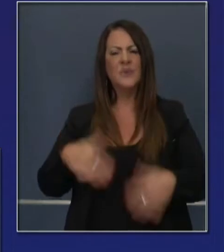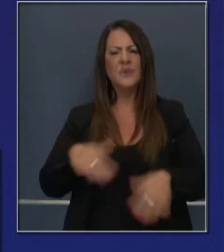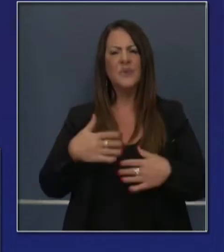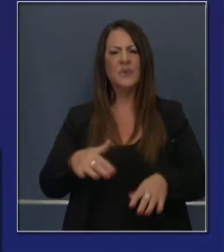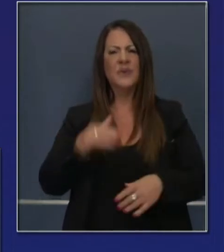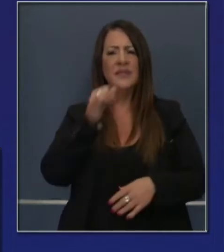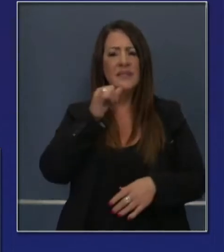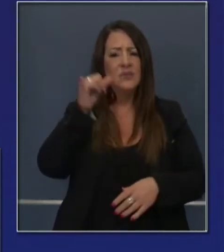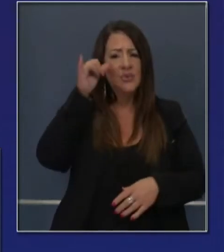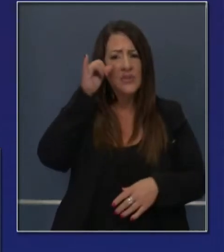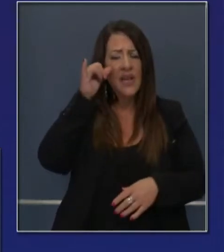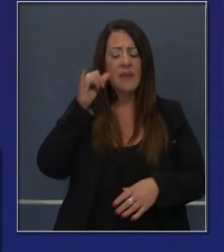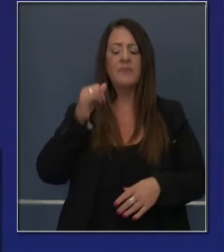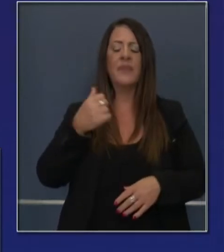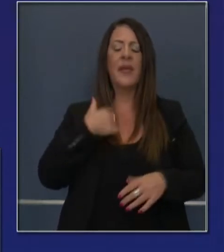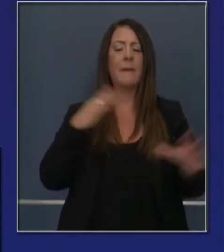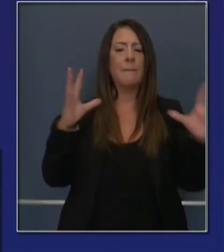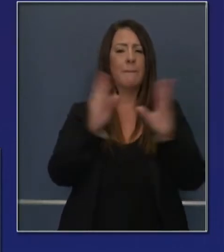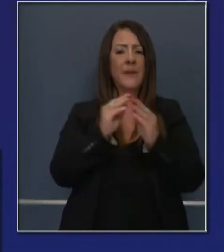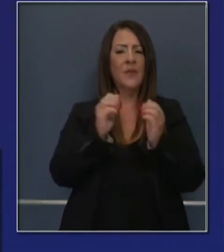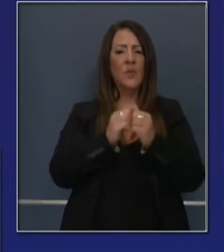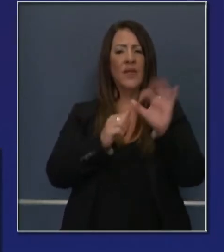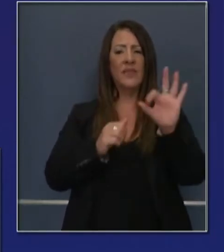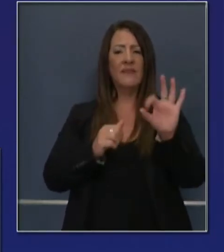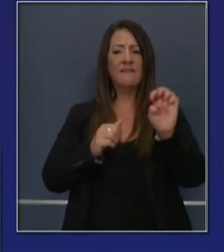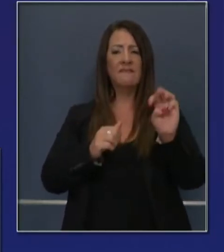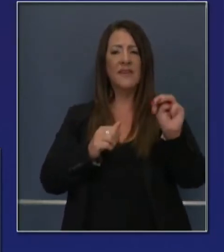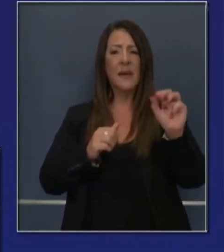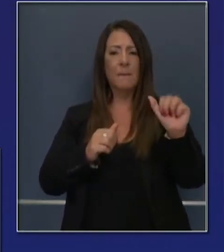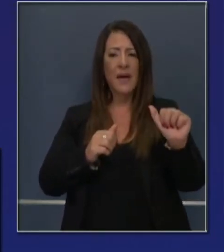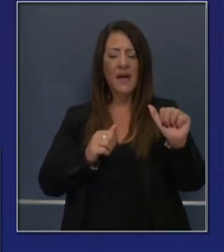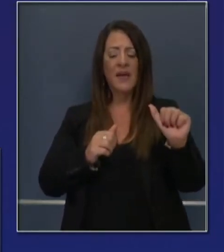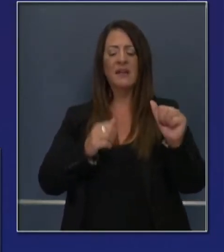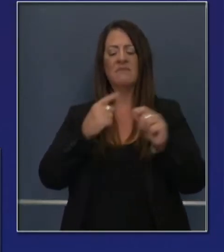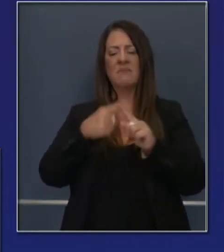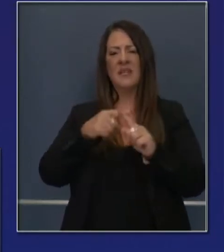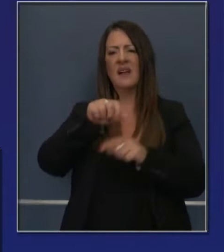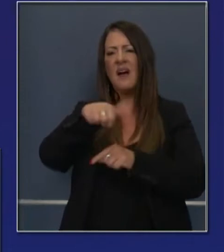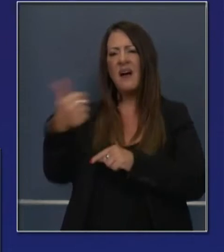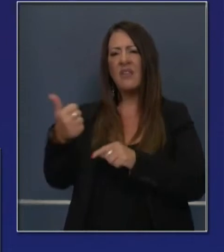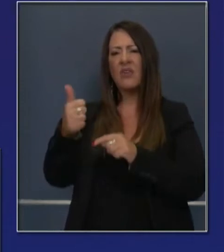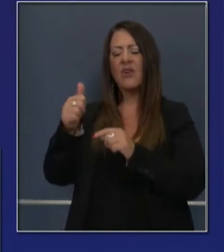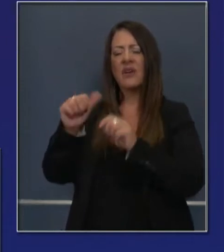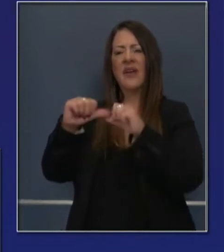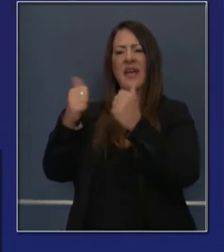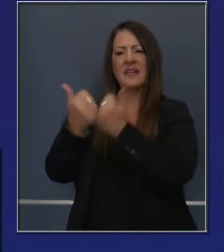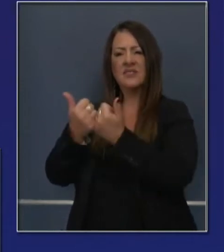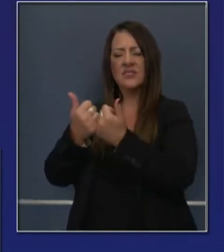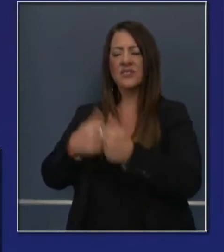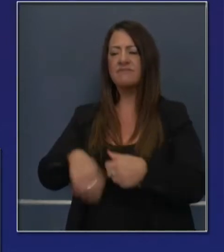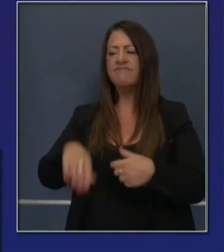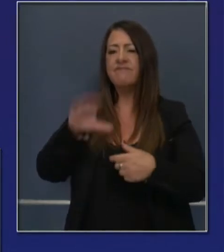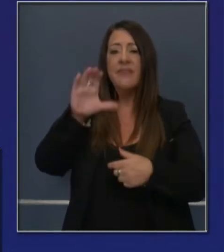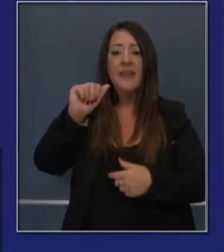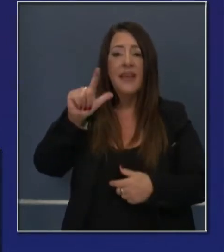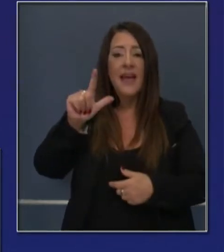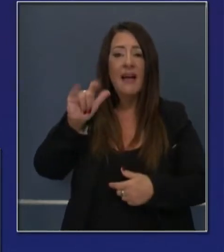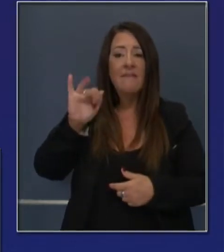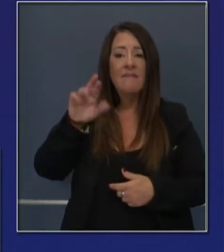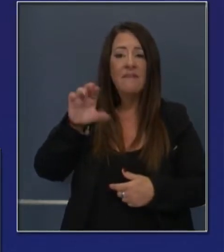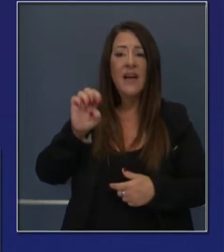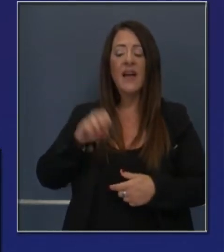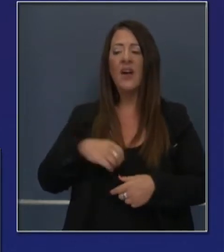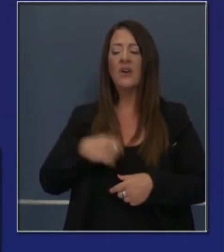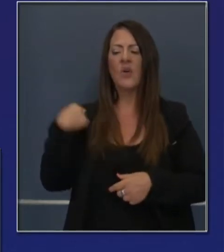with the head of FEMA, head of many state agencies, the head of CAL FIRE, among others, that toured